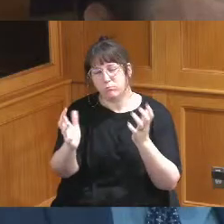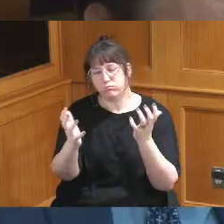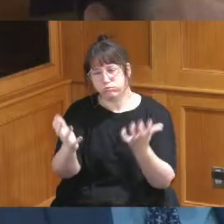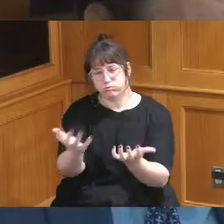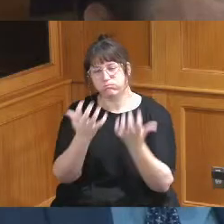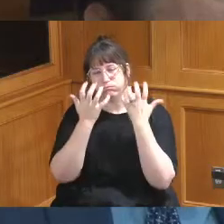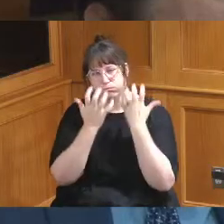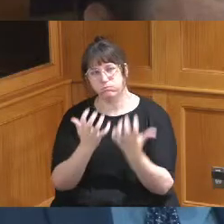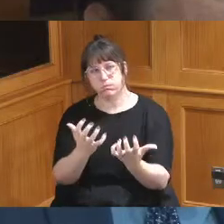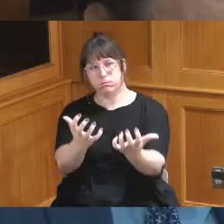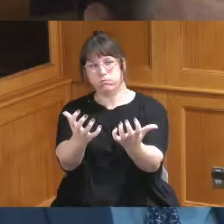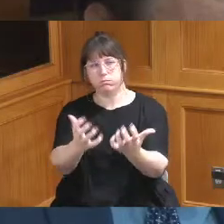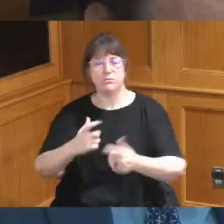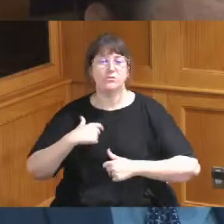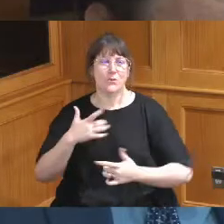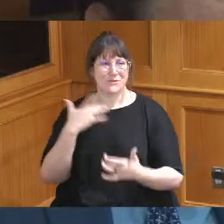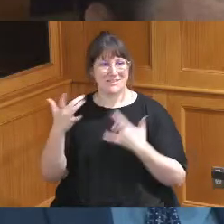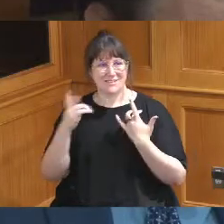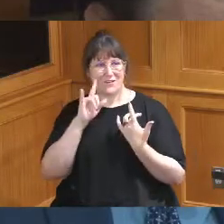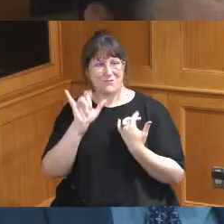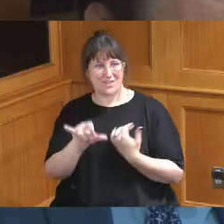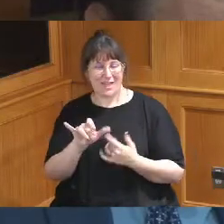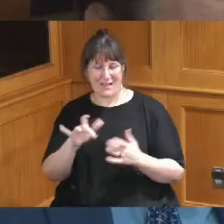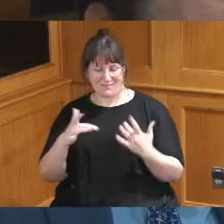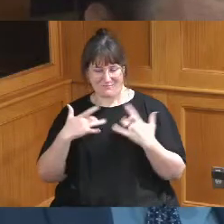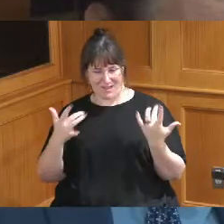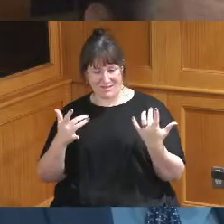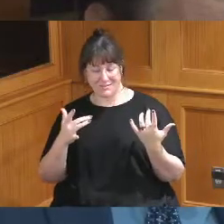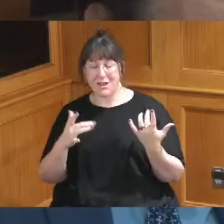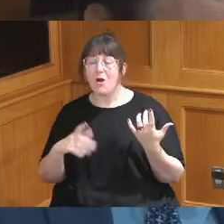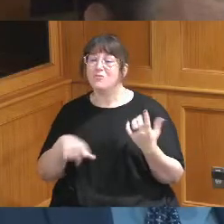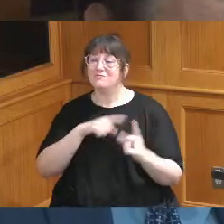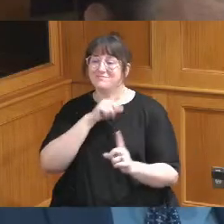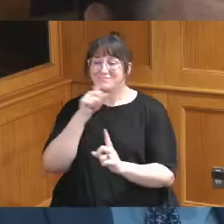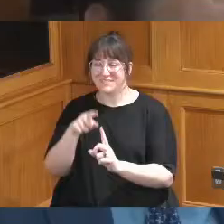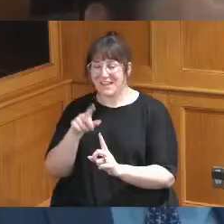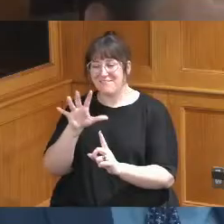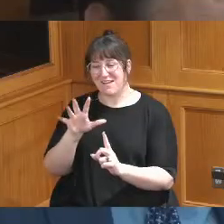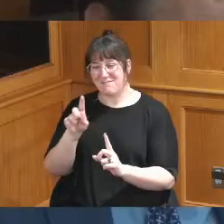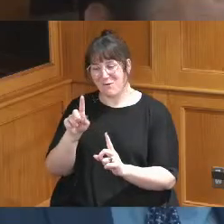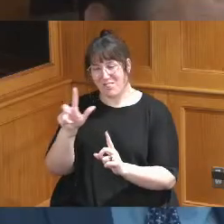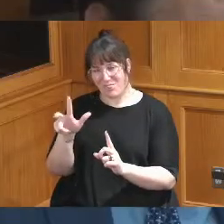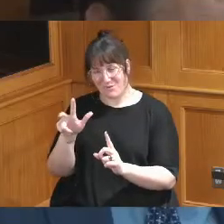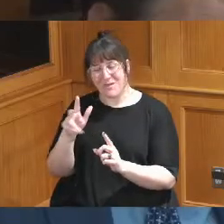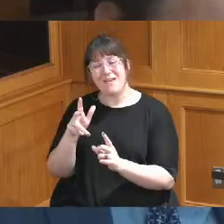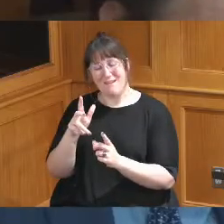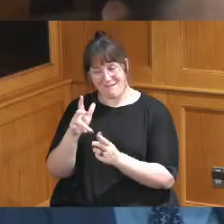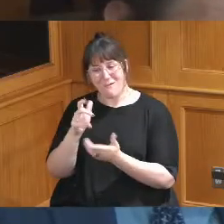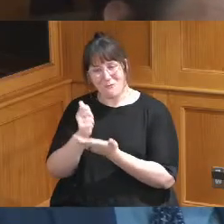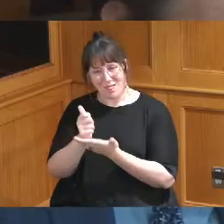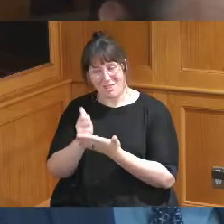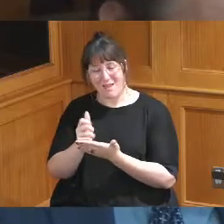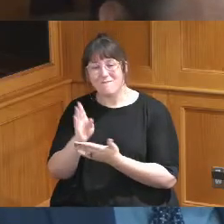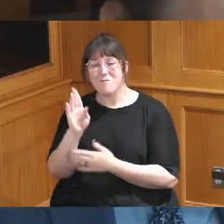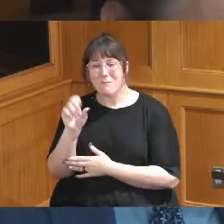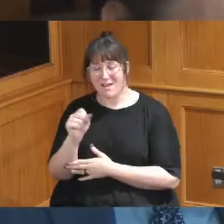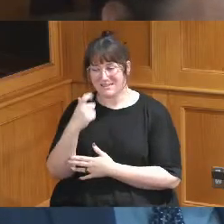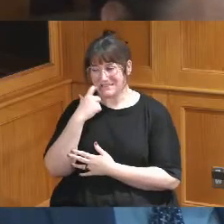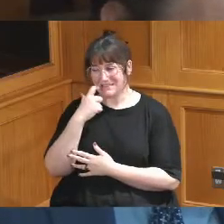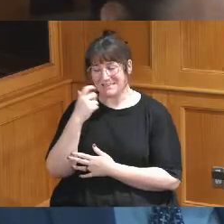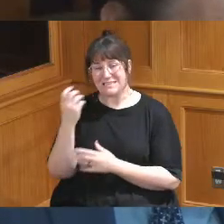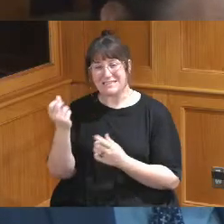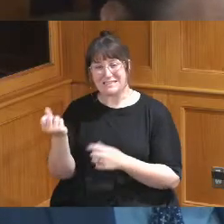about that, and that was a good event. Speaking of the 513 Relief Bus, this past Saturday we had